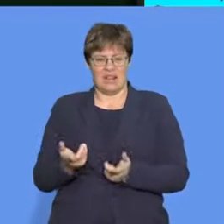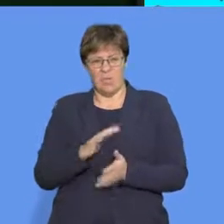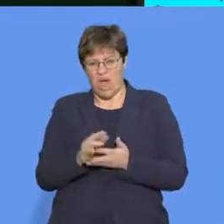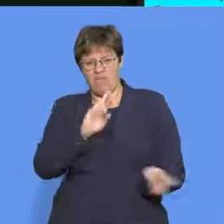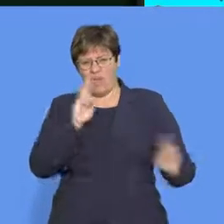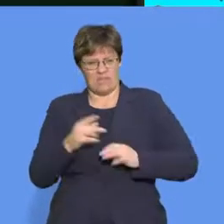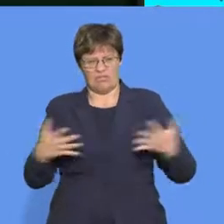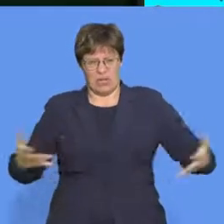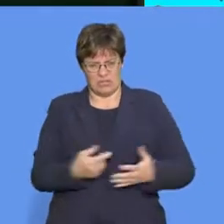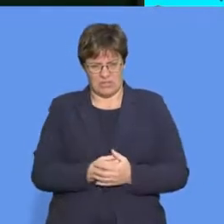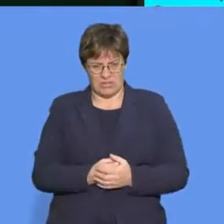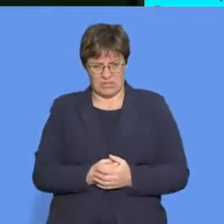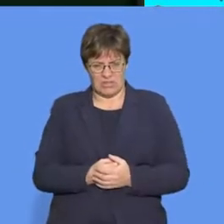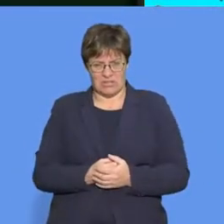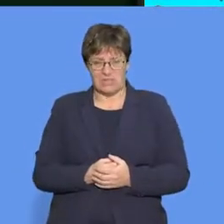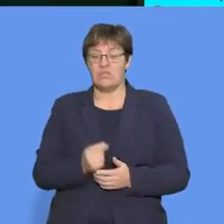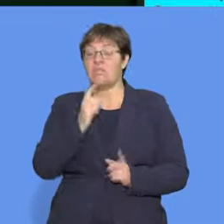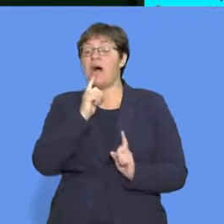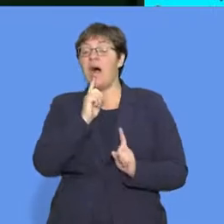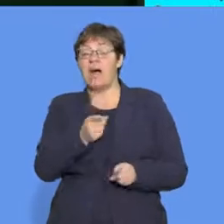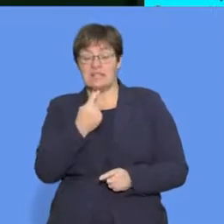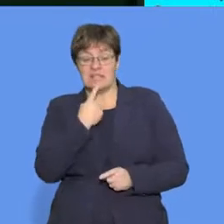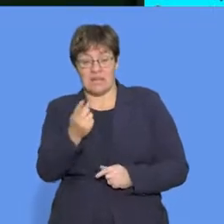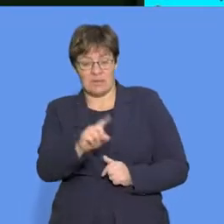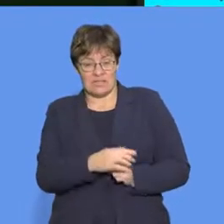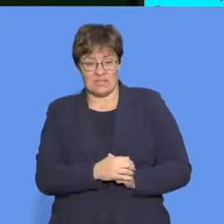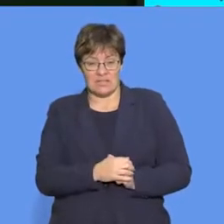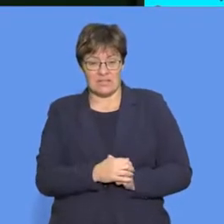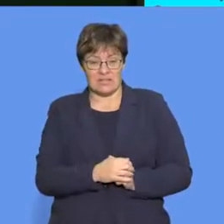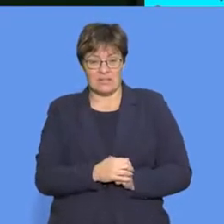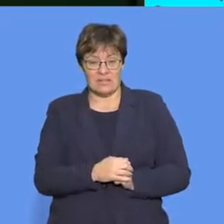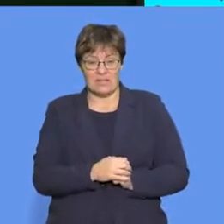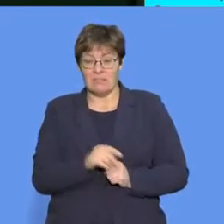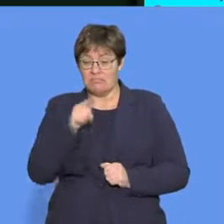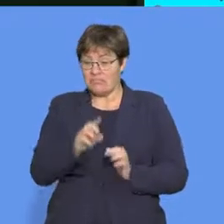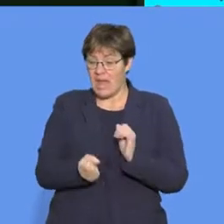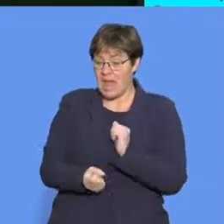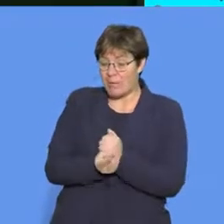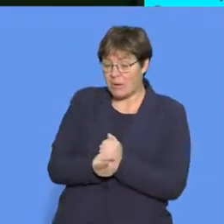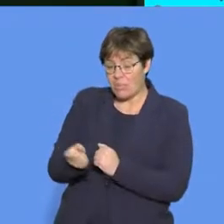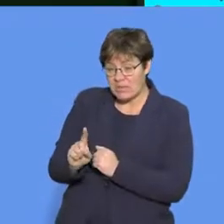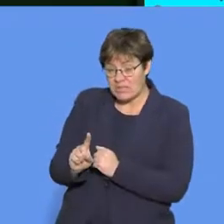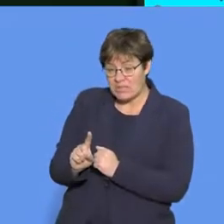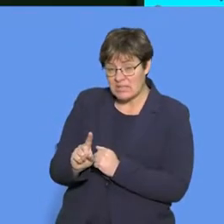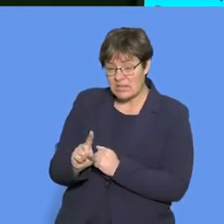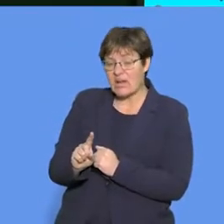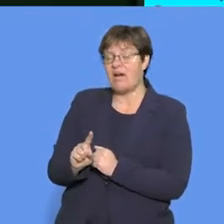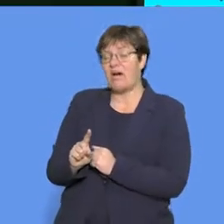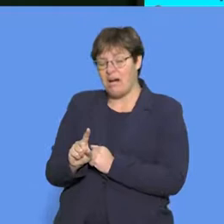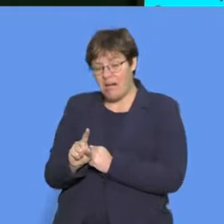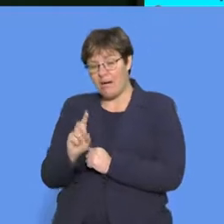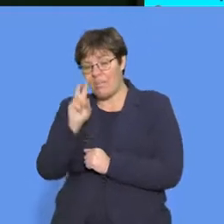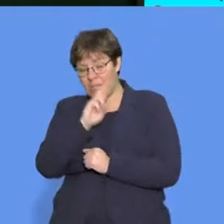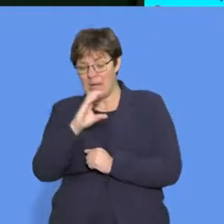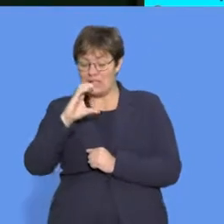metal. It's too reactive. So we would be able to say in the answer to this question that in fact what's happening is that